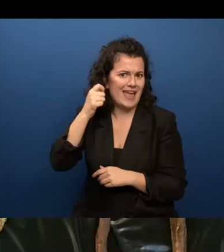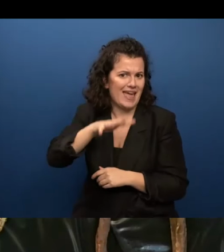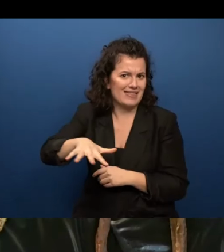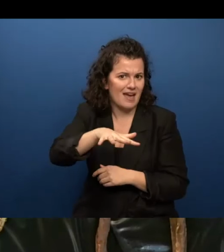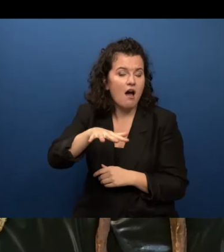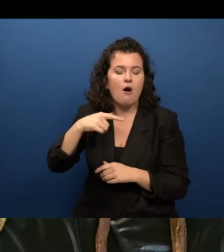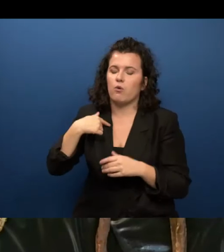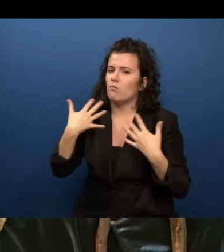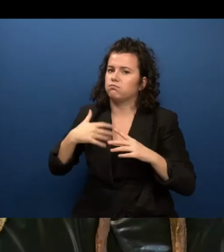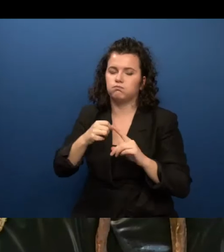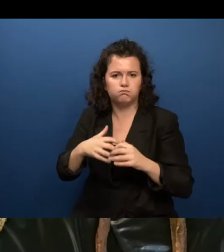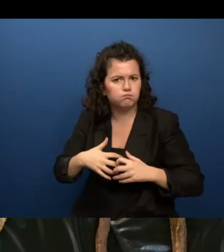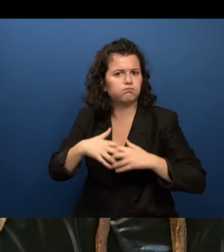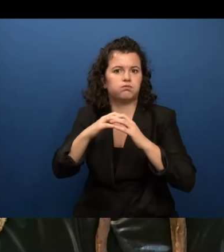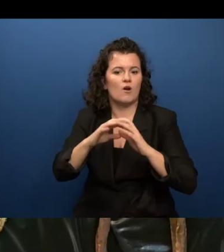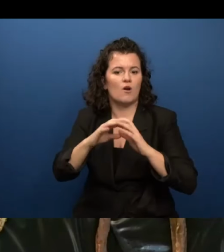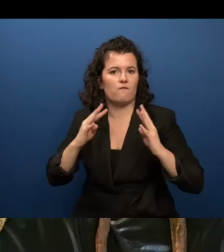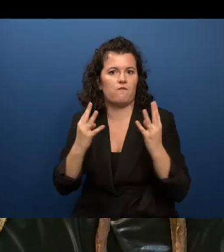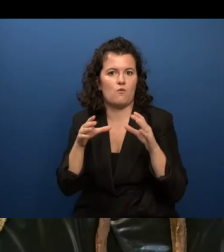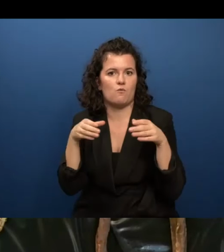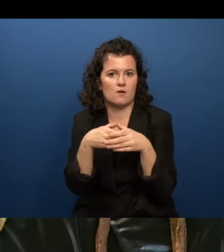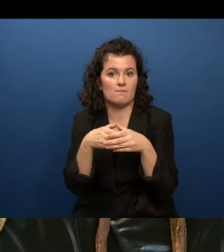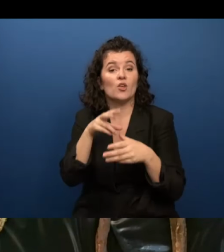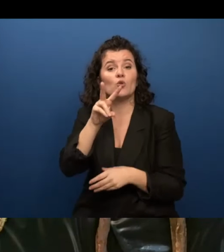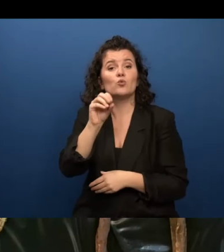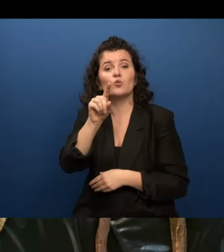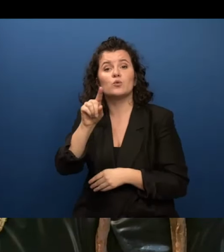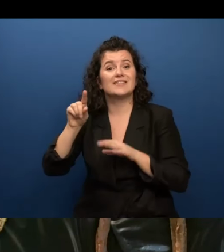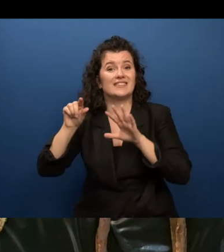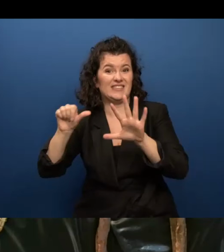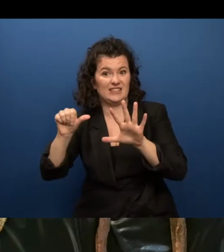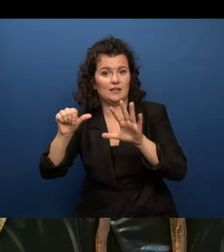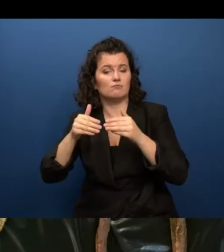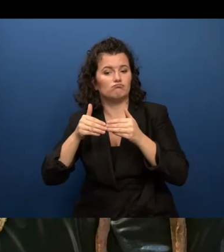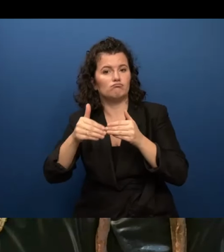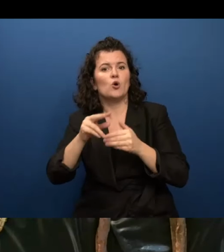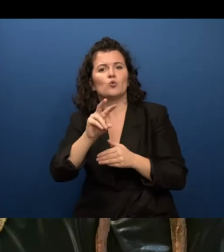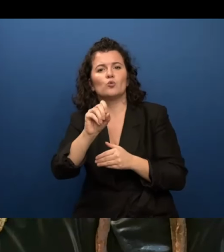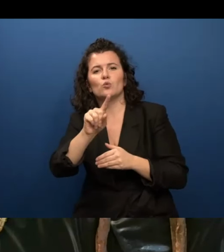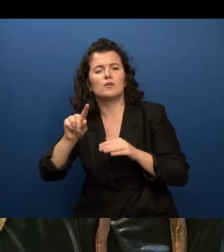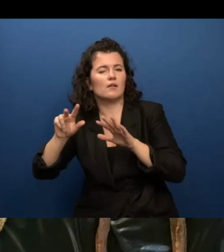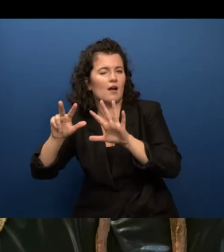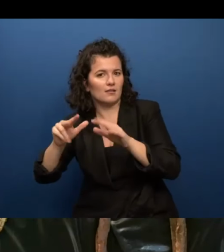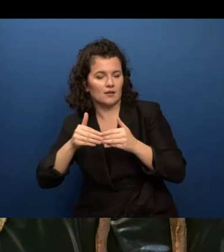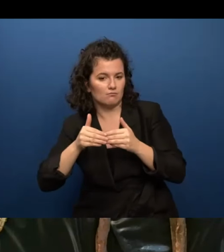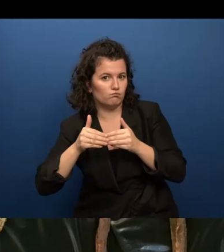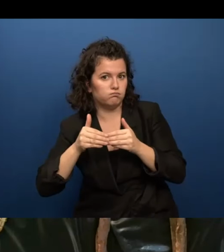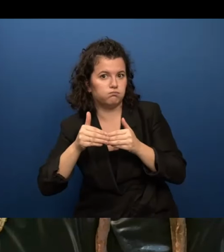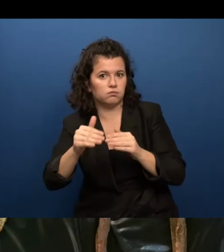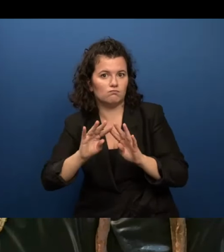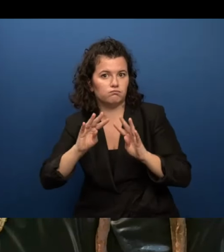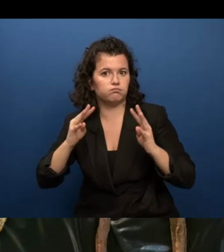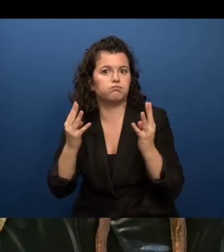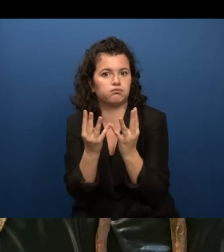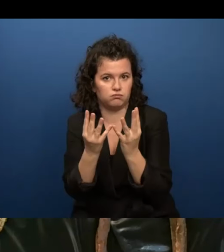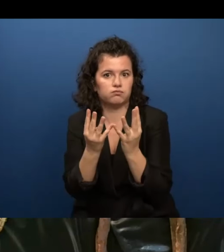Nakuru. And we founded in 2016 and registered it in 2019. And as I've said, it was